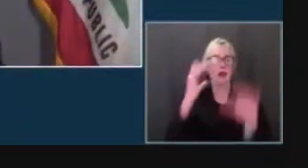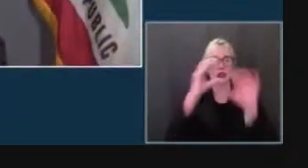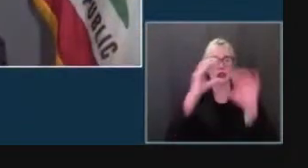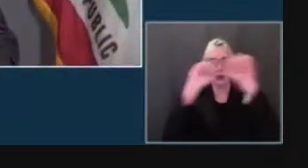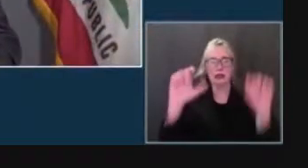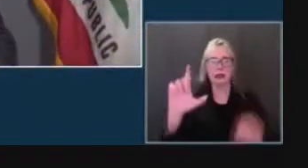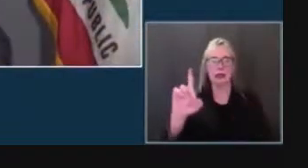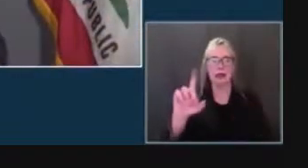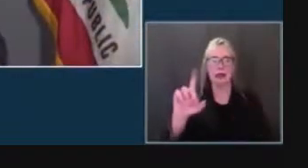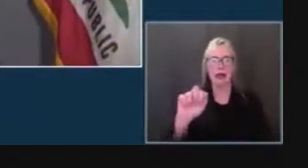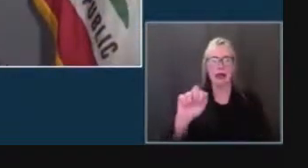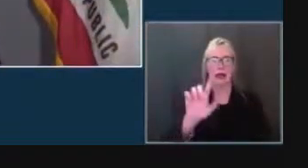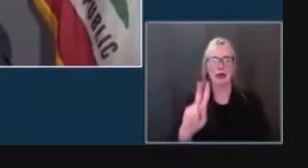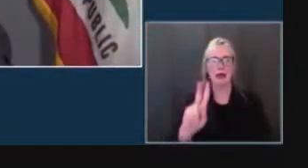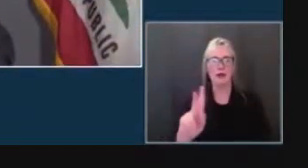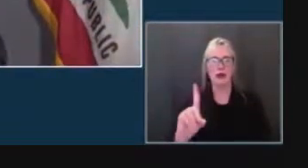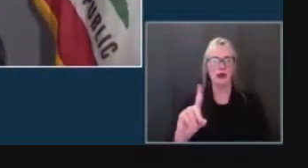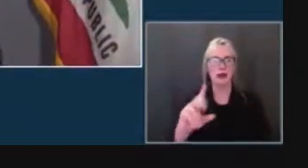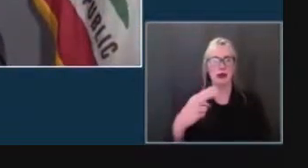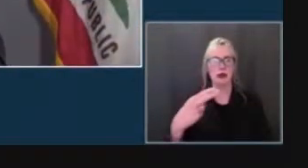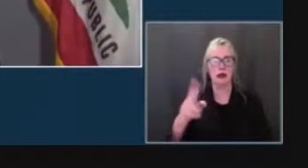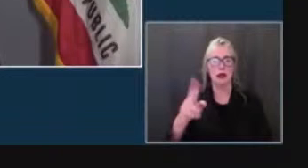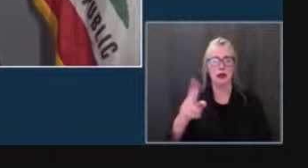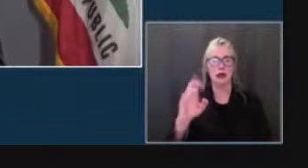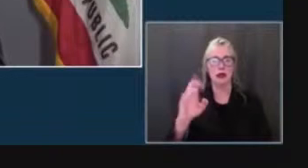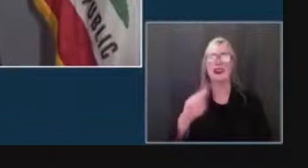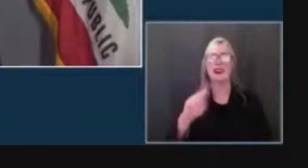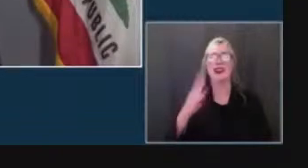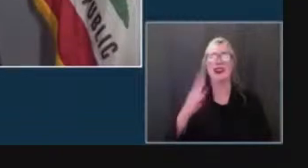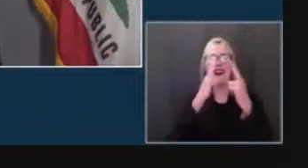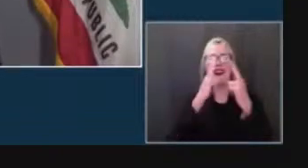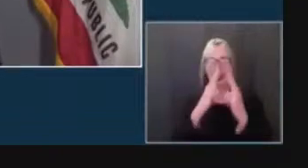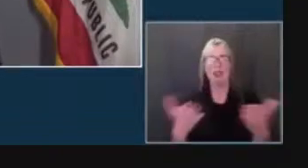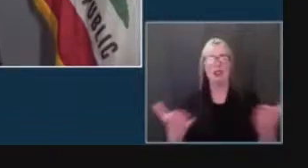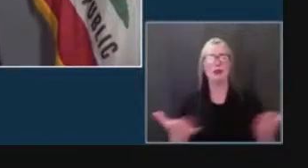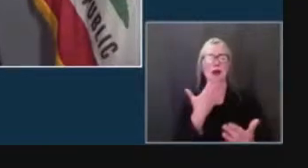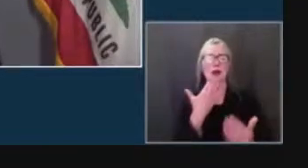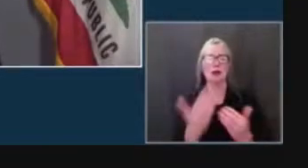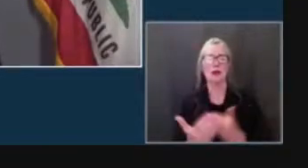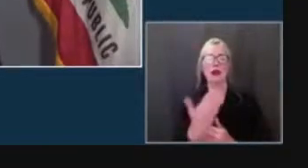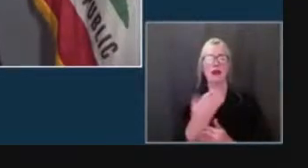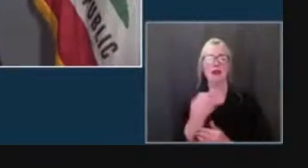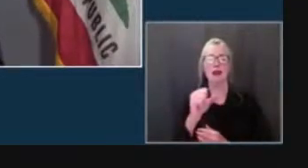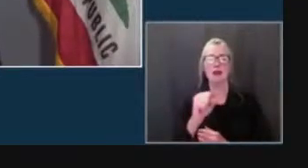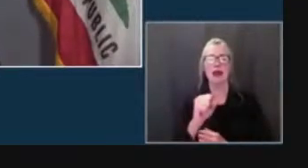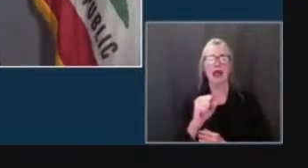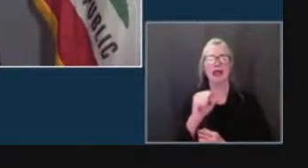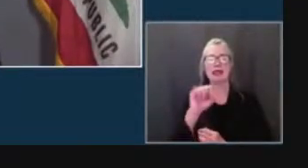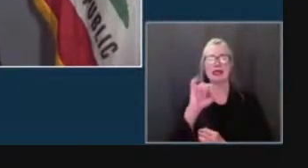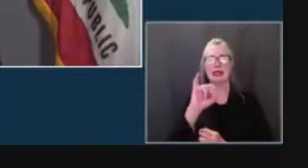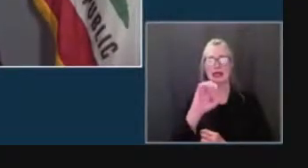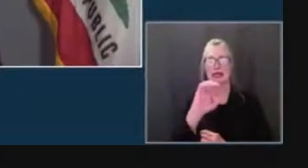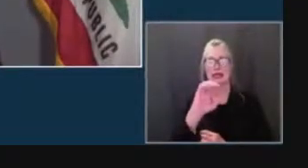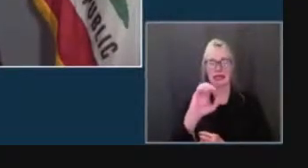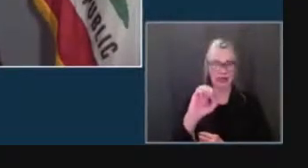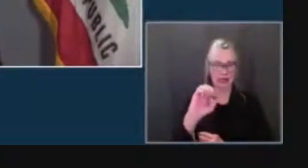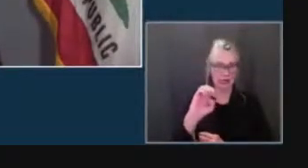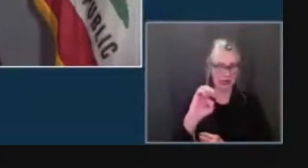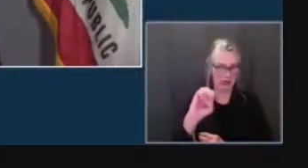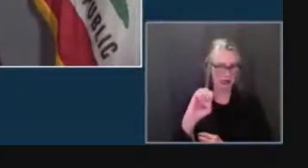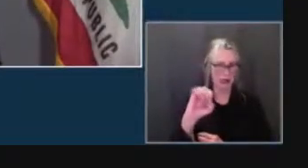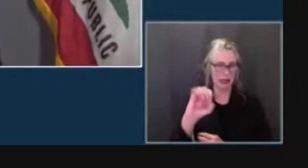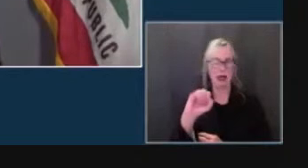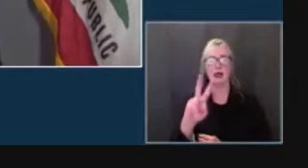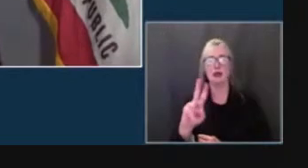Good morning, everyone. It's an honor to be here and to speak to you on behalf of SEIU's 700,000 members here in California.